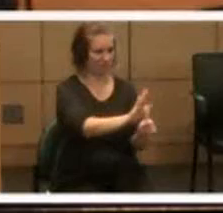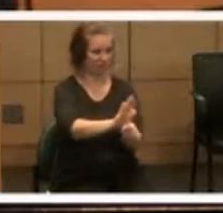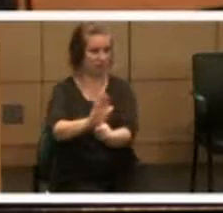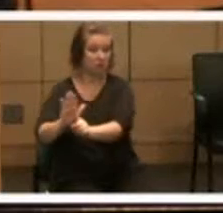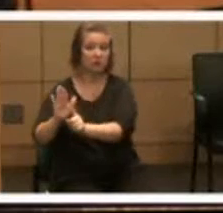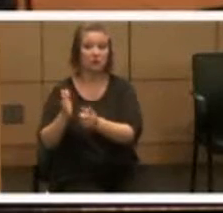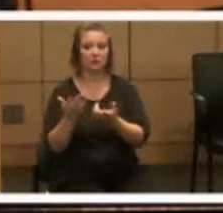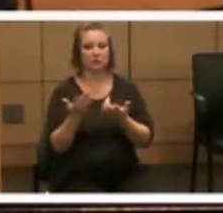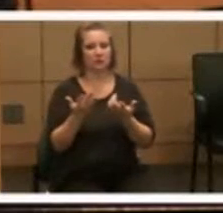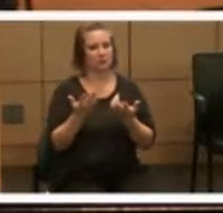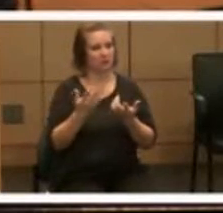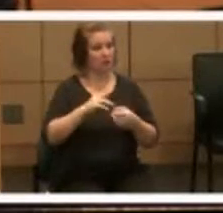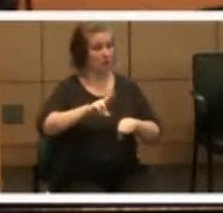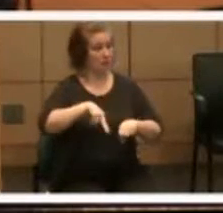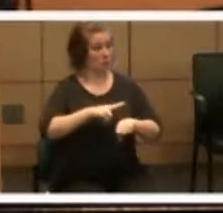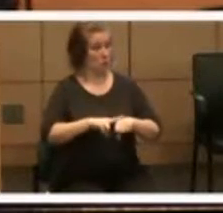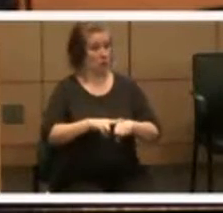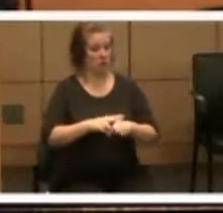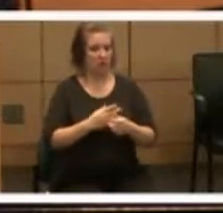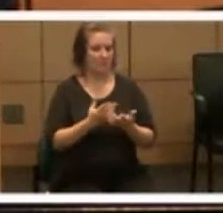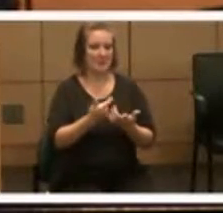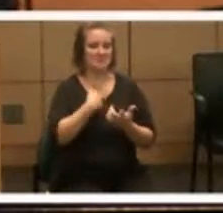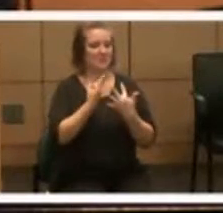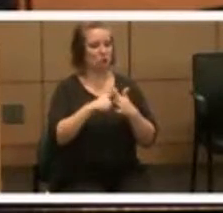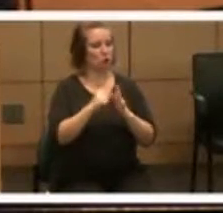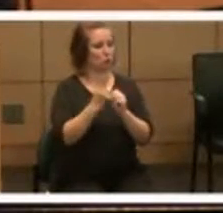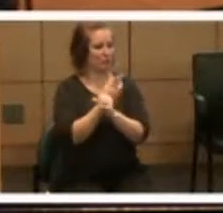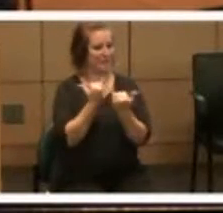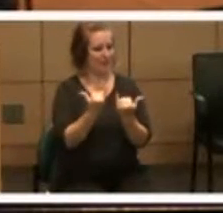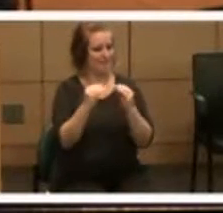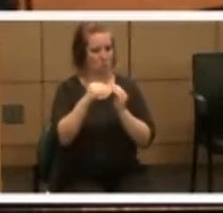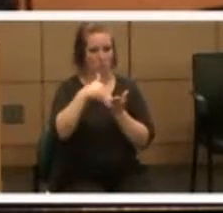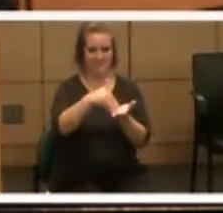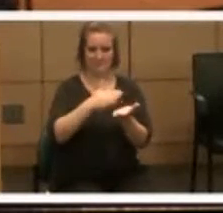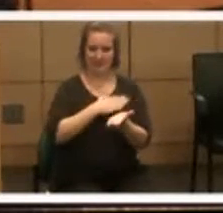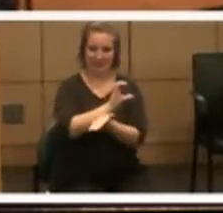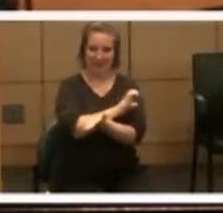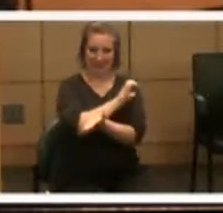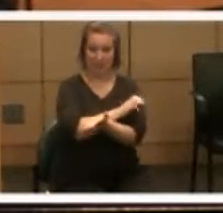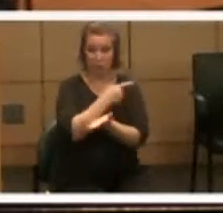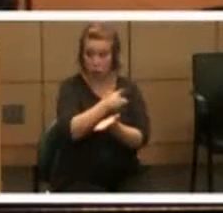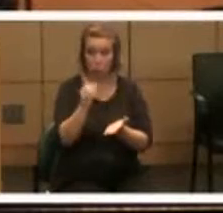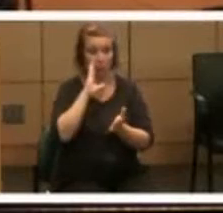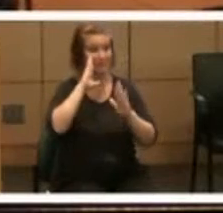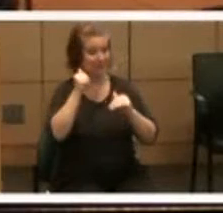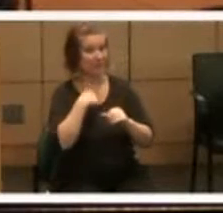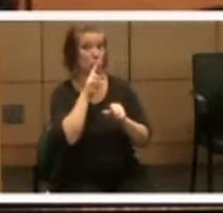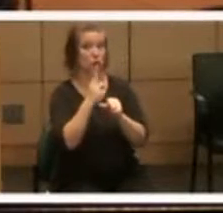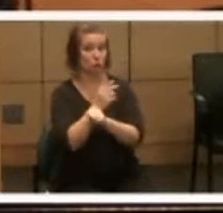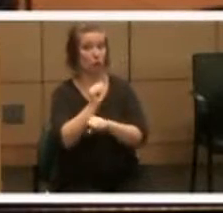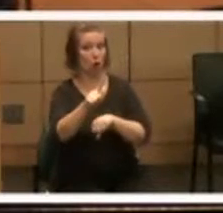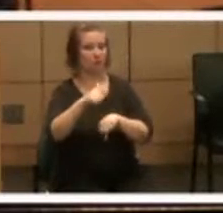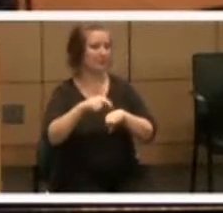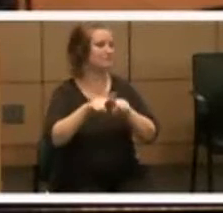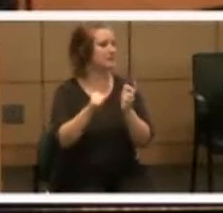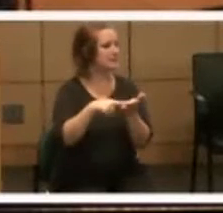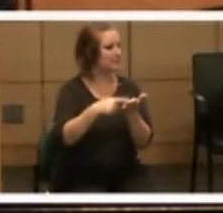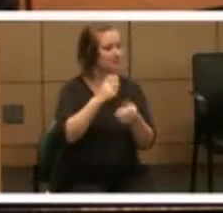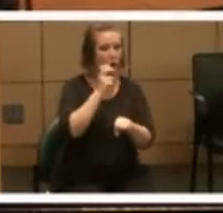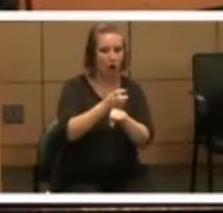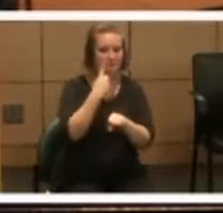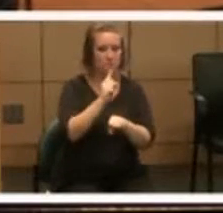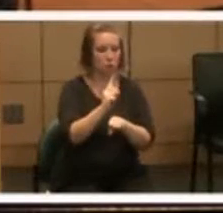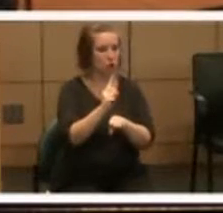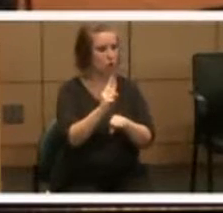course, the ones that have, I'm starting to use this more frequently in my clinic. You'd think I'd use it all the time, but sometimes it's hard to get them to sit there and